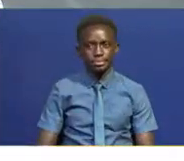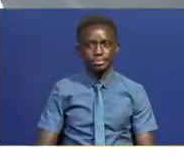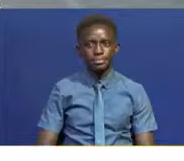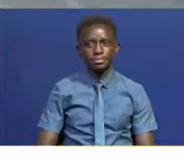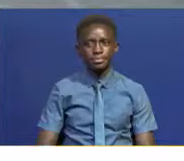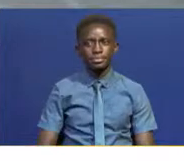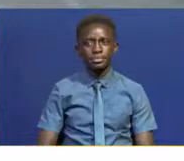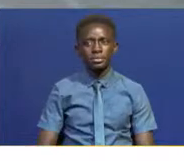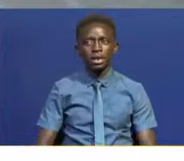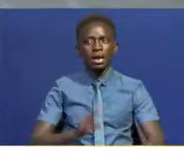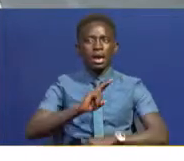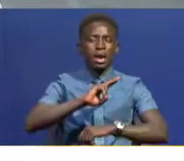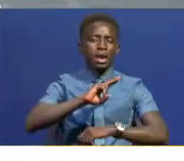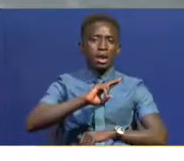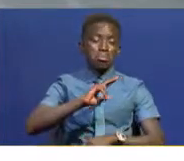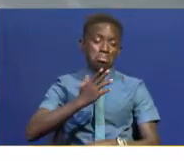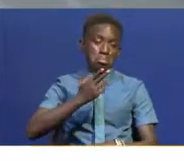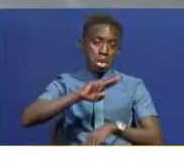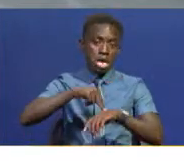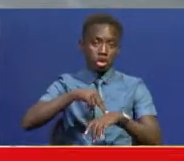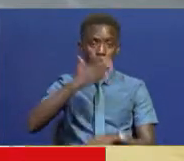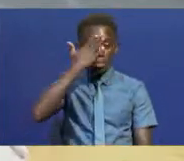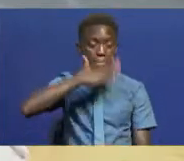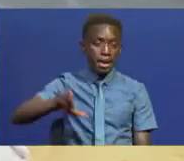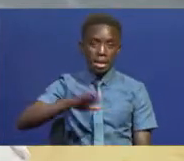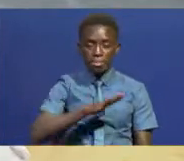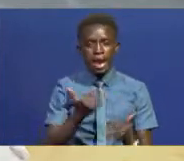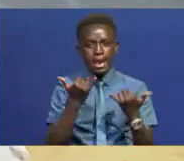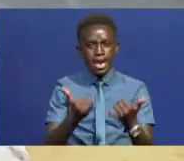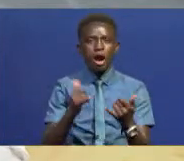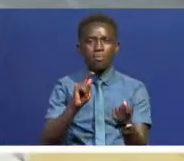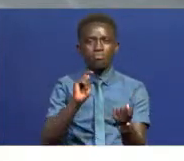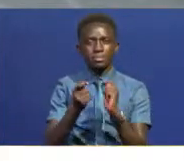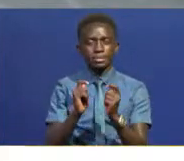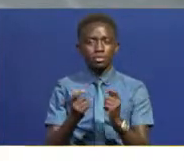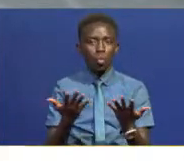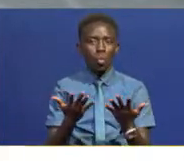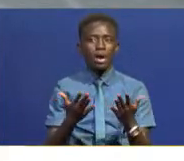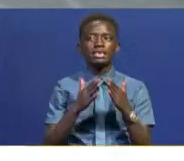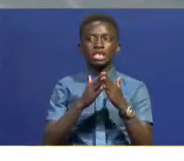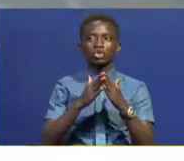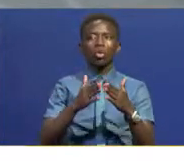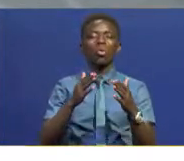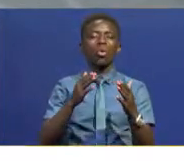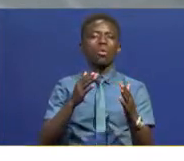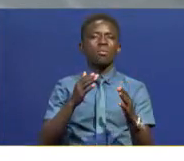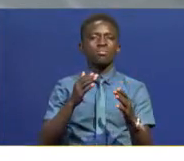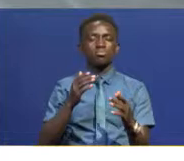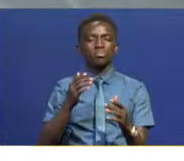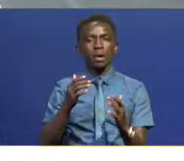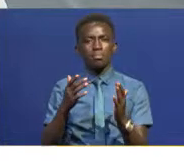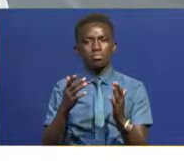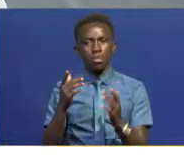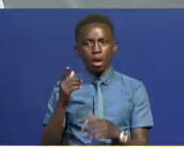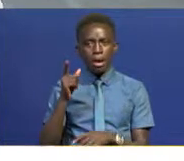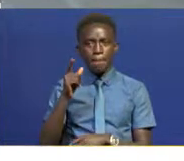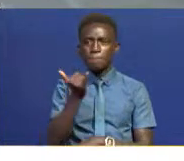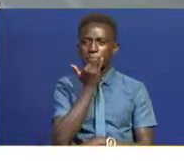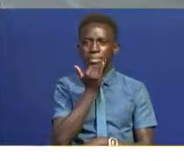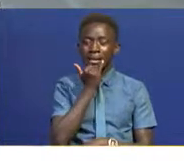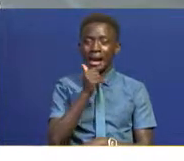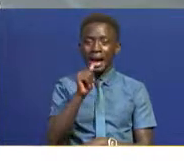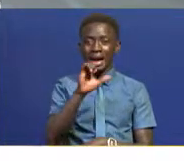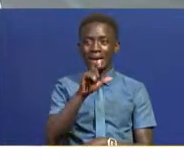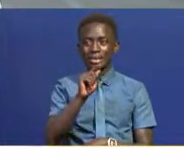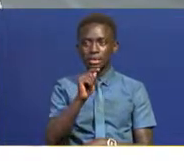The National Assembly is mulling over amending the Sexual Offences Act 2023 to criminalise seeking